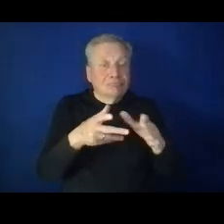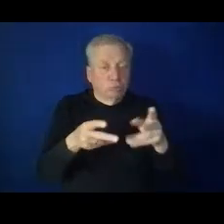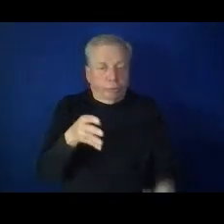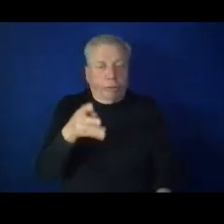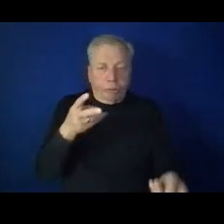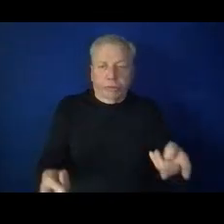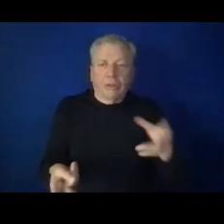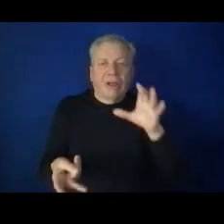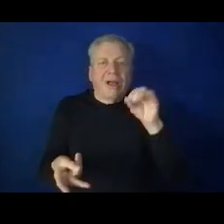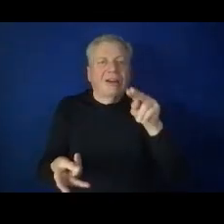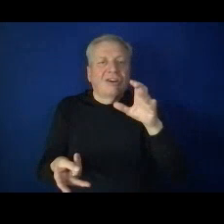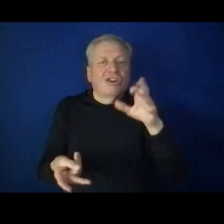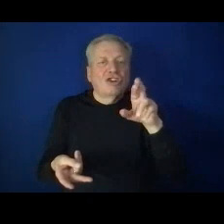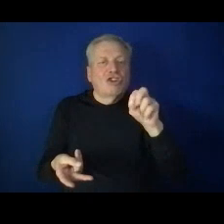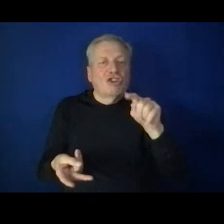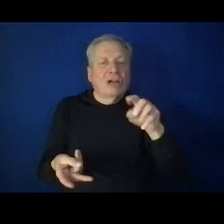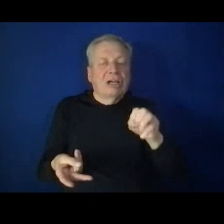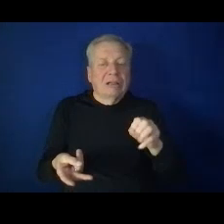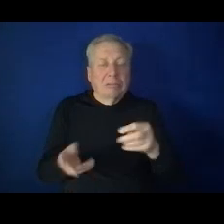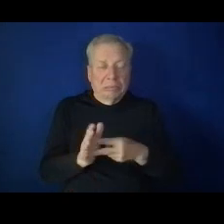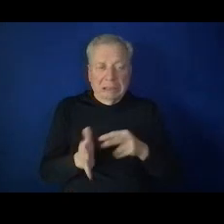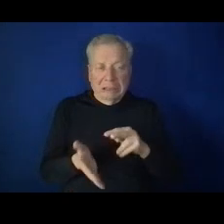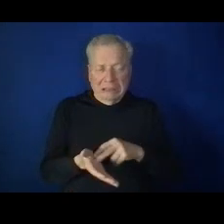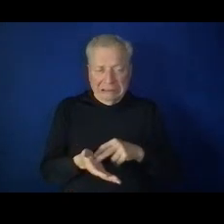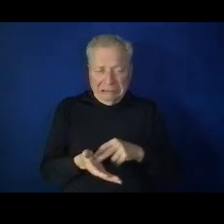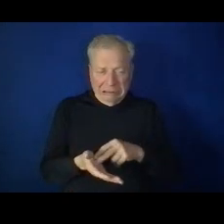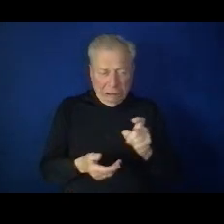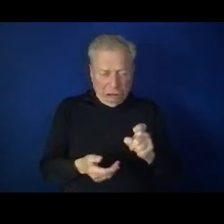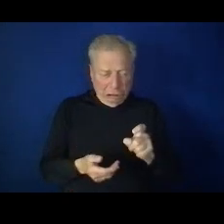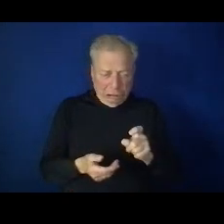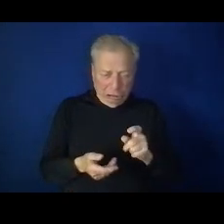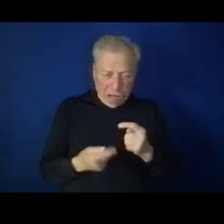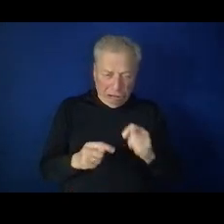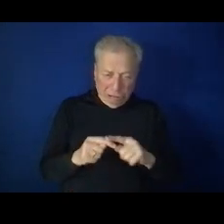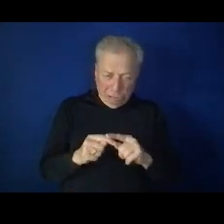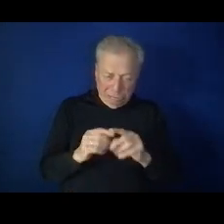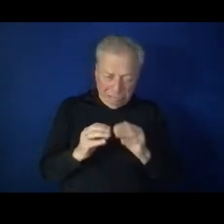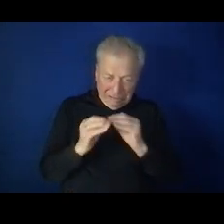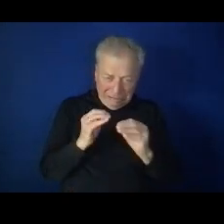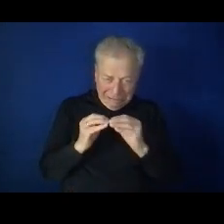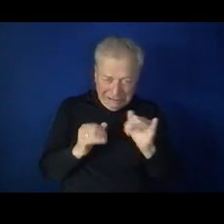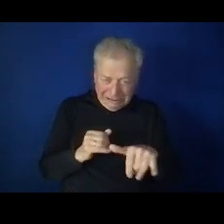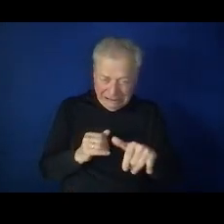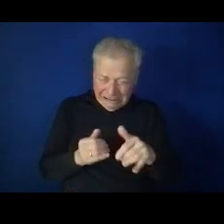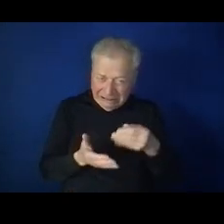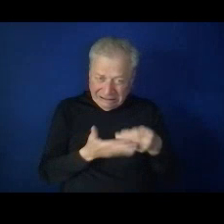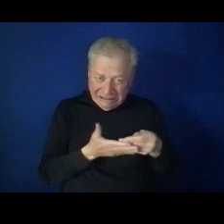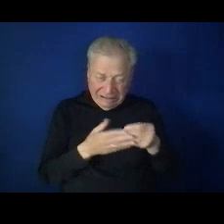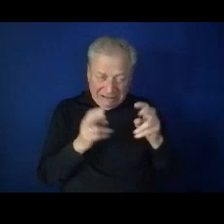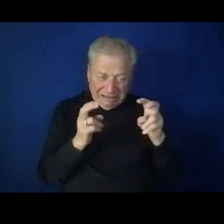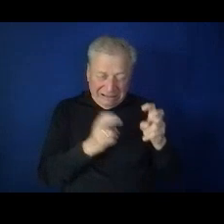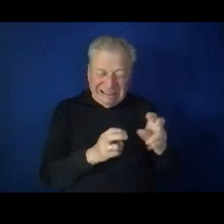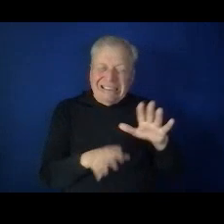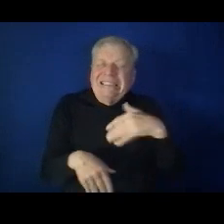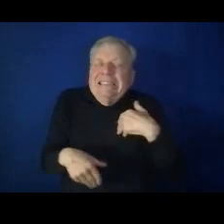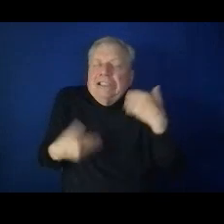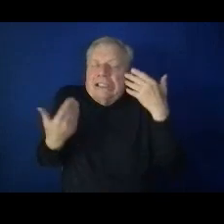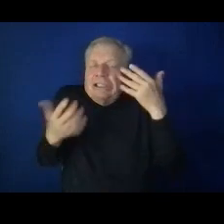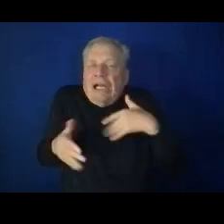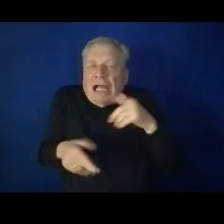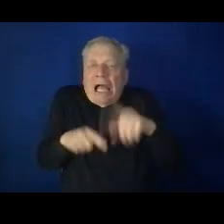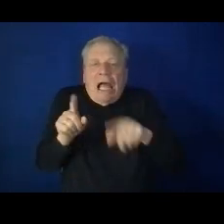That's not to say money couldn't be invested in trying to repair that to some degree, but I can't answer that.